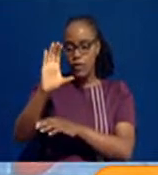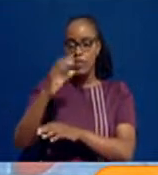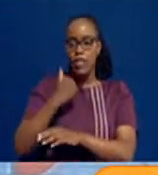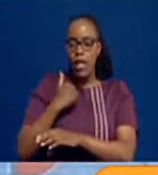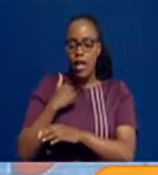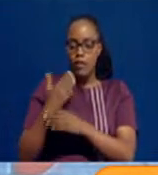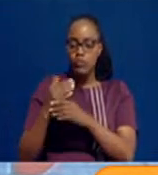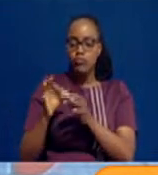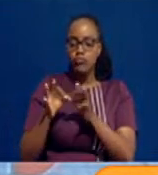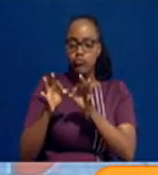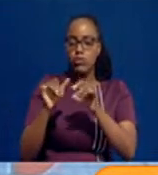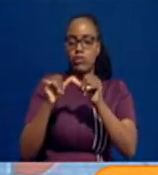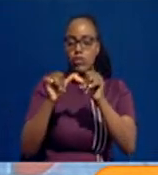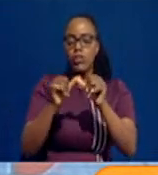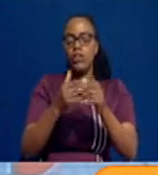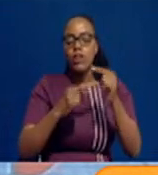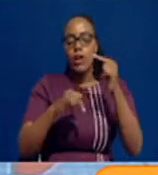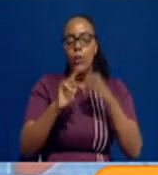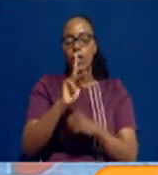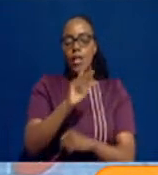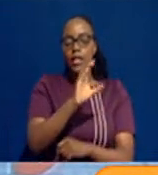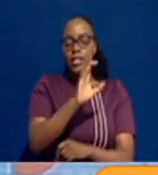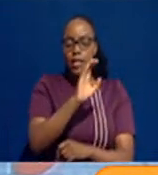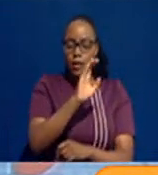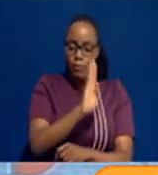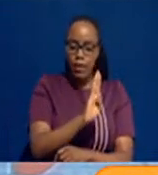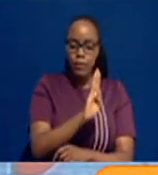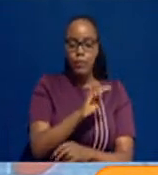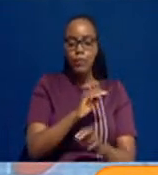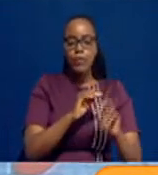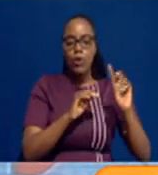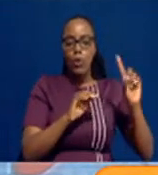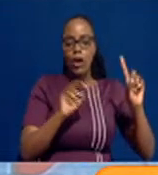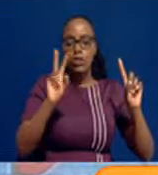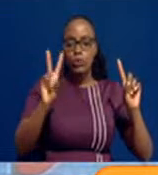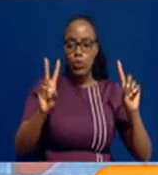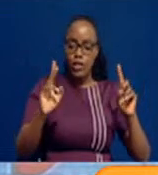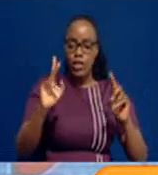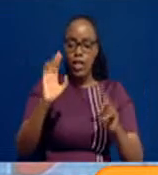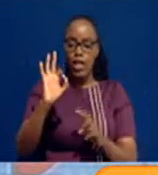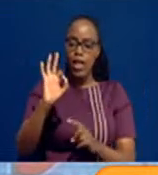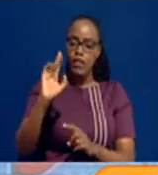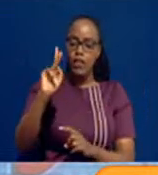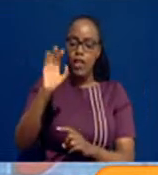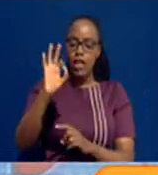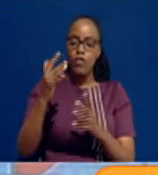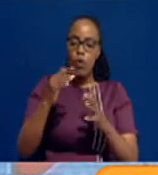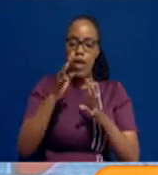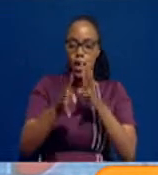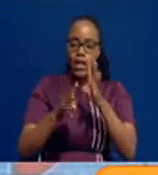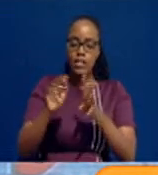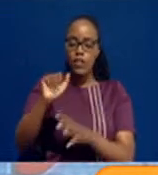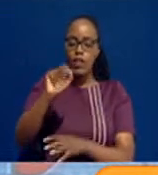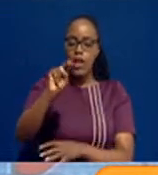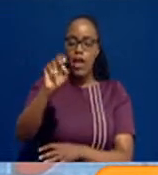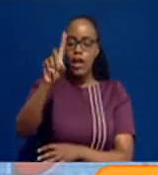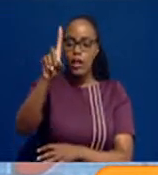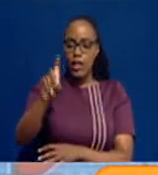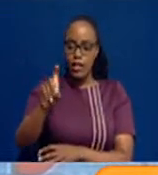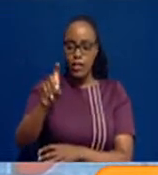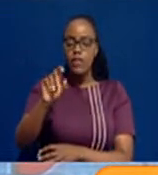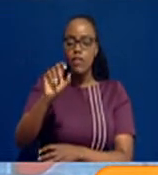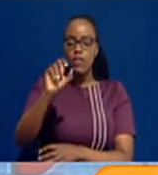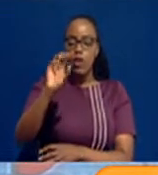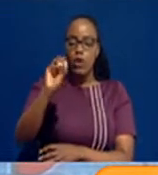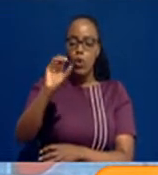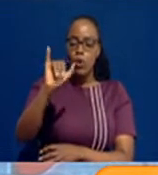start to the season, defeating KCB FC 2-1 in an FKF Premier League match played at Kasarani Annex. Shefan